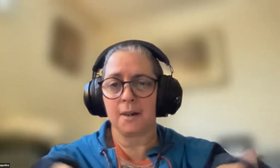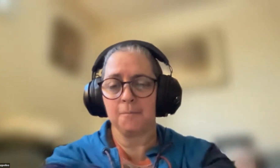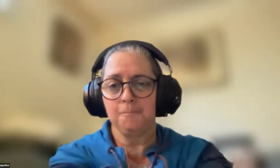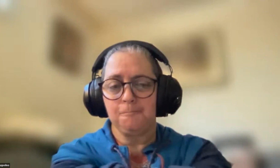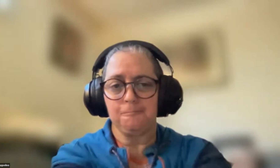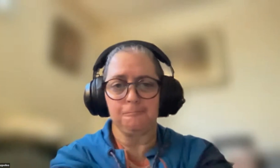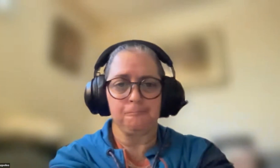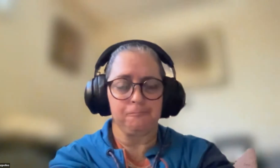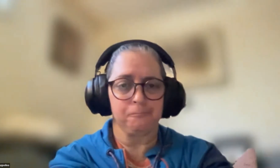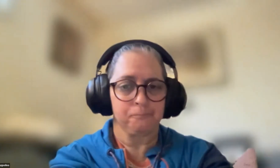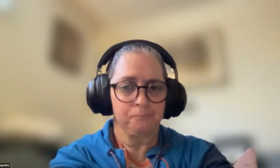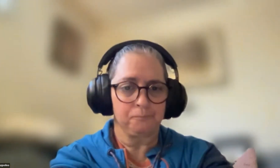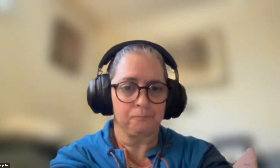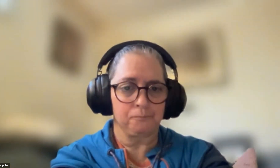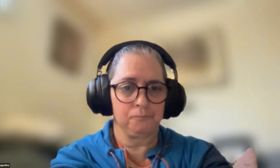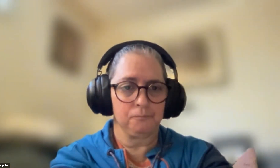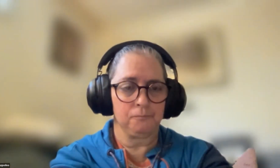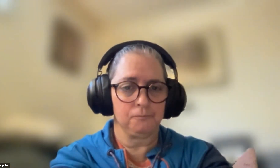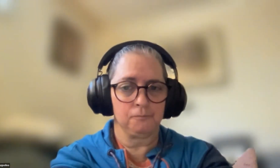to start?